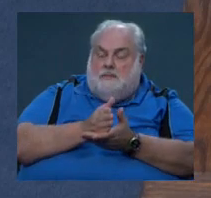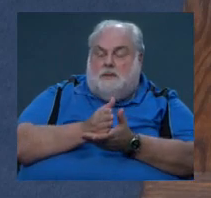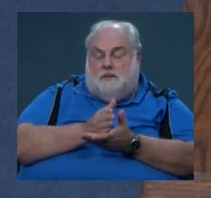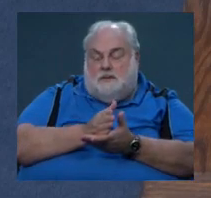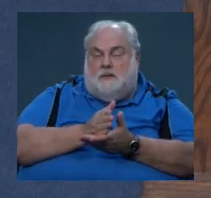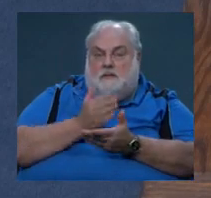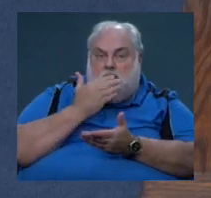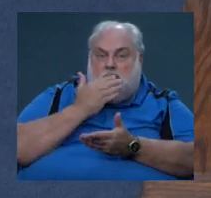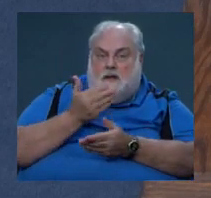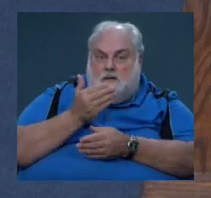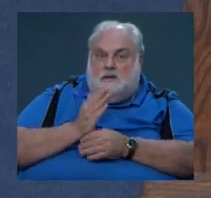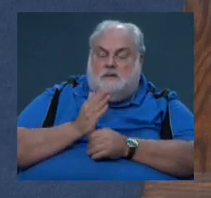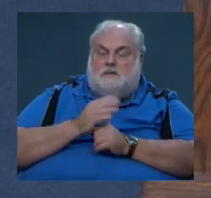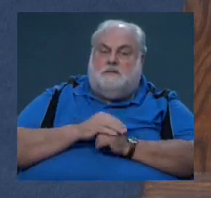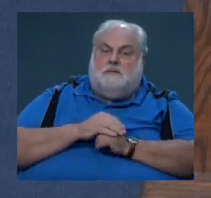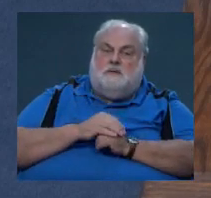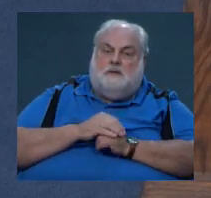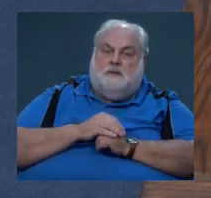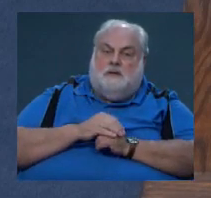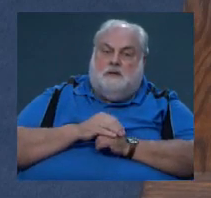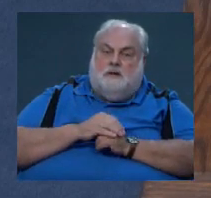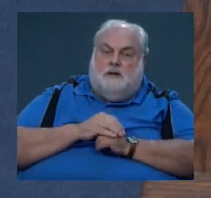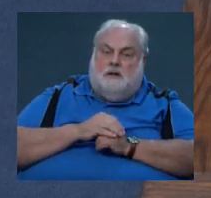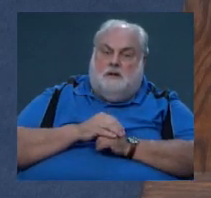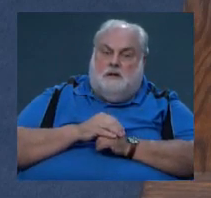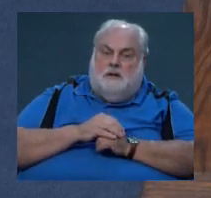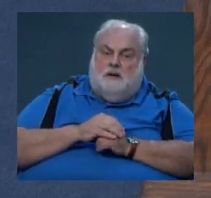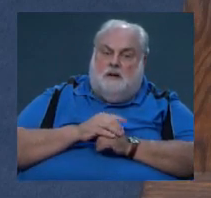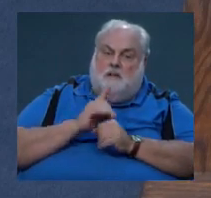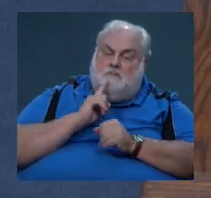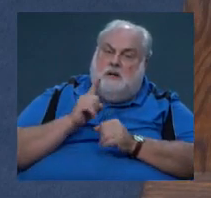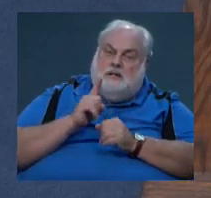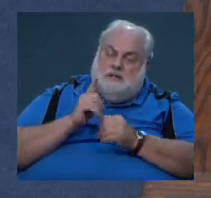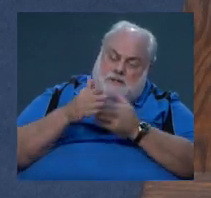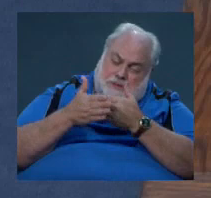And, but anyway, they're just right on